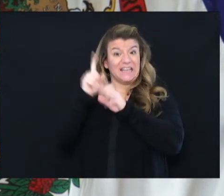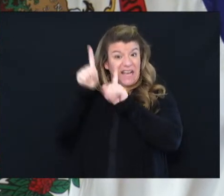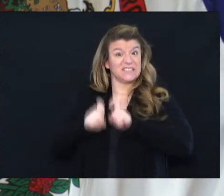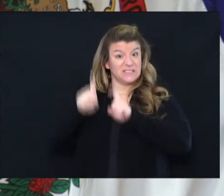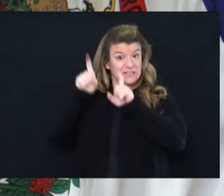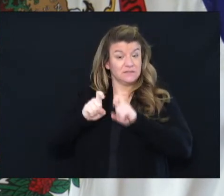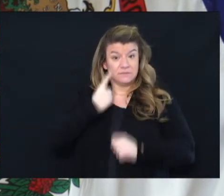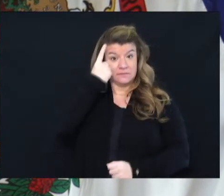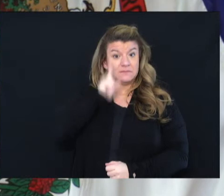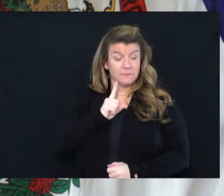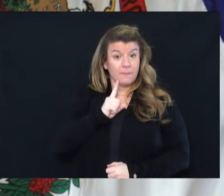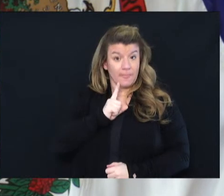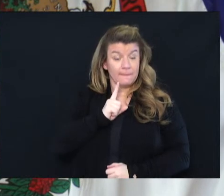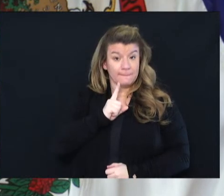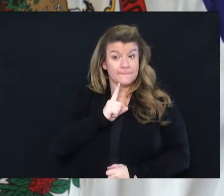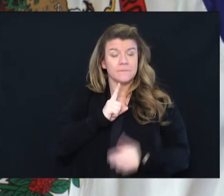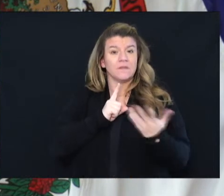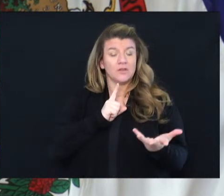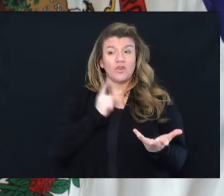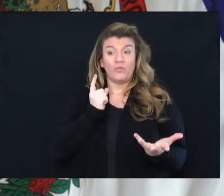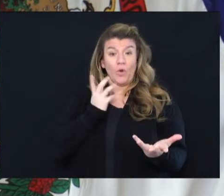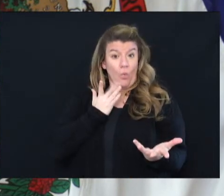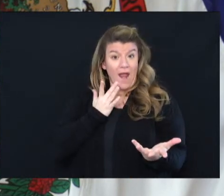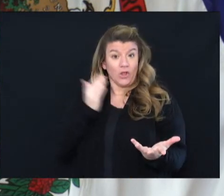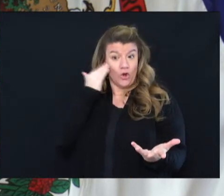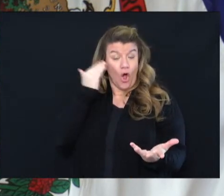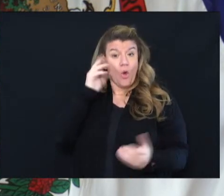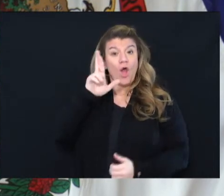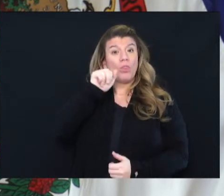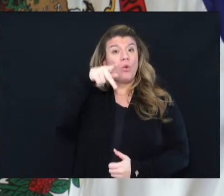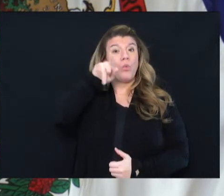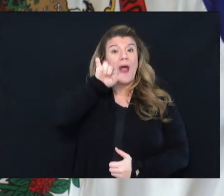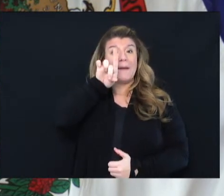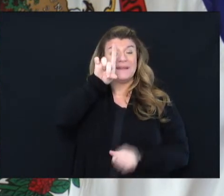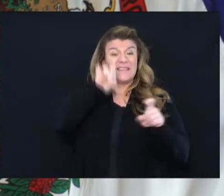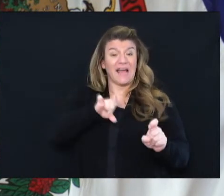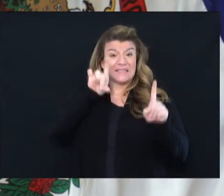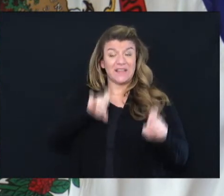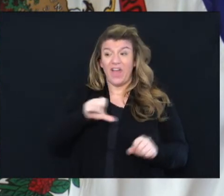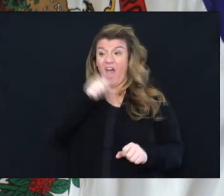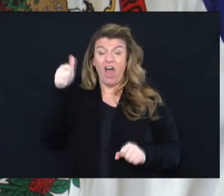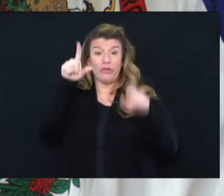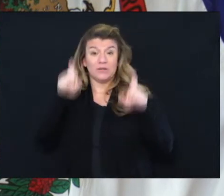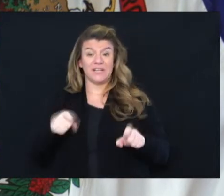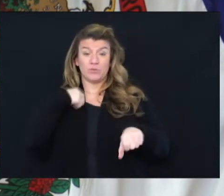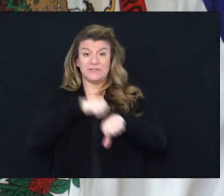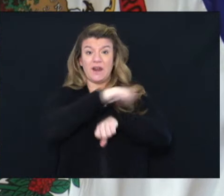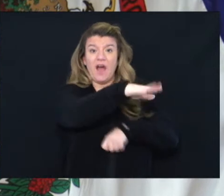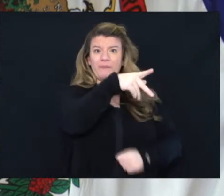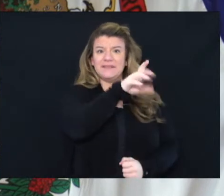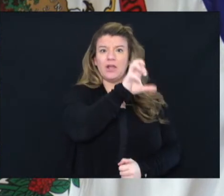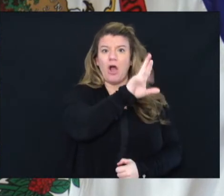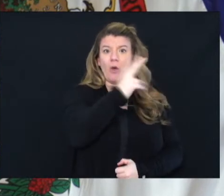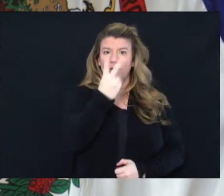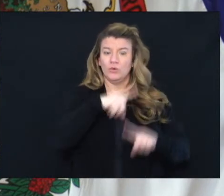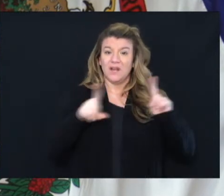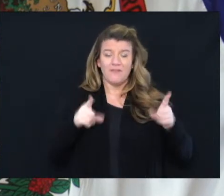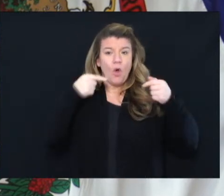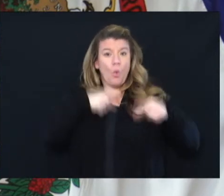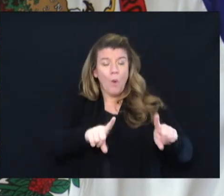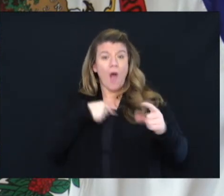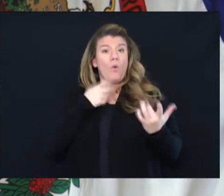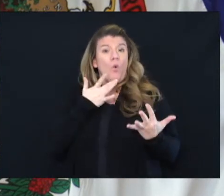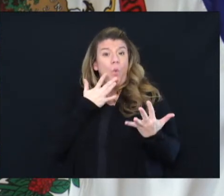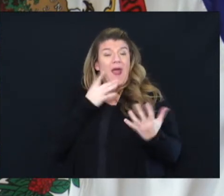and so, as we were waiting, we got, the rapid test and the other tests that we send off, and while we were waiting